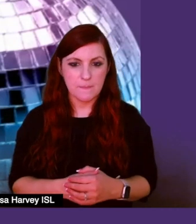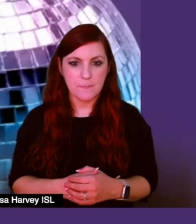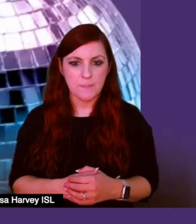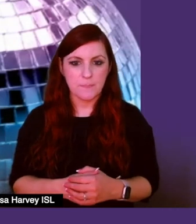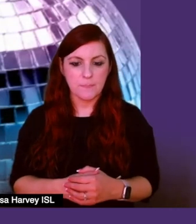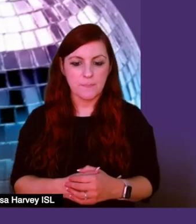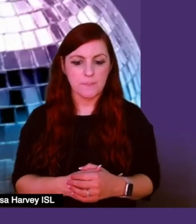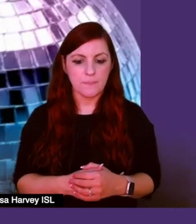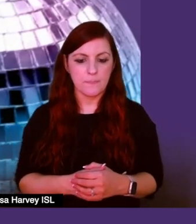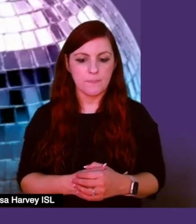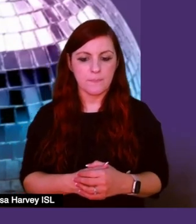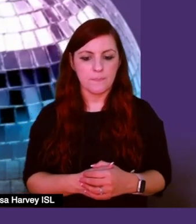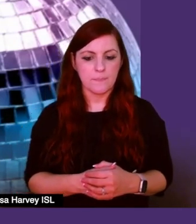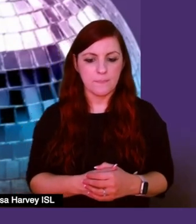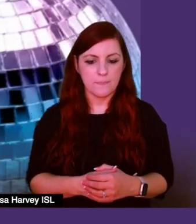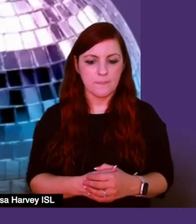that.